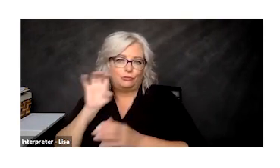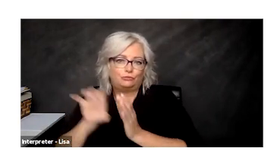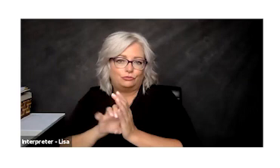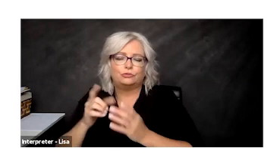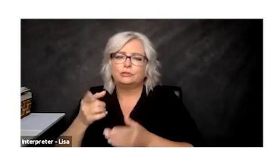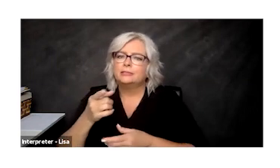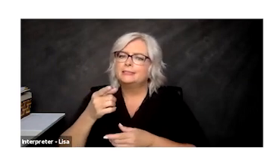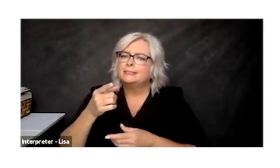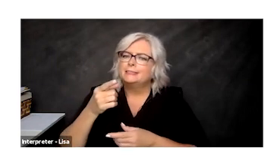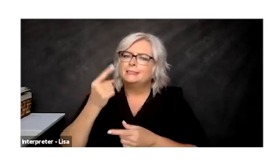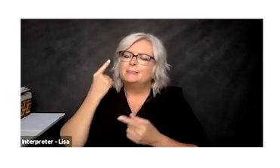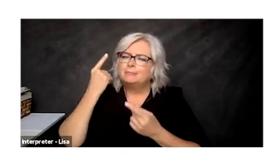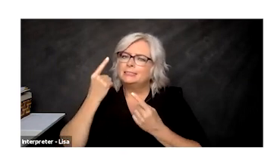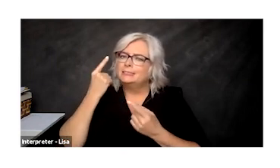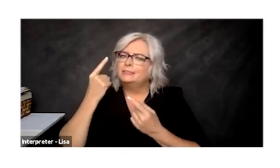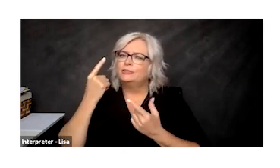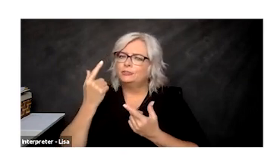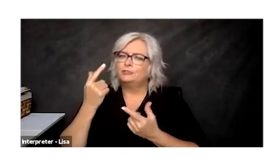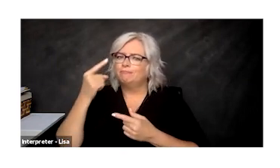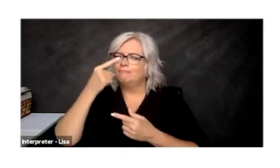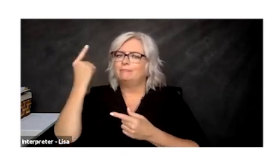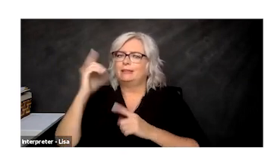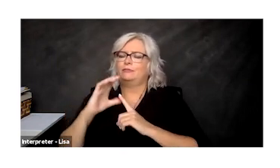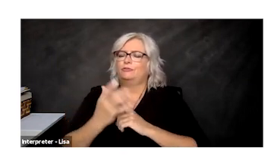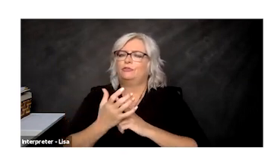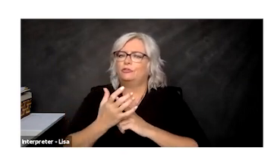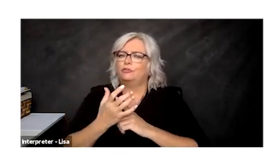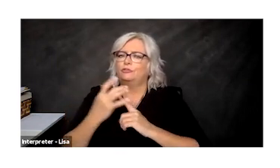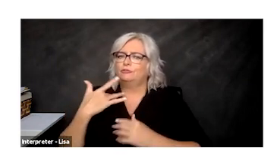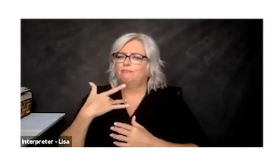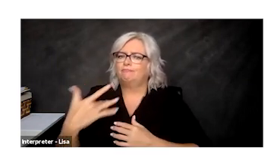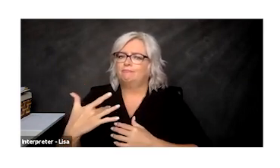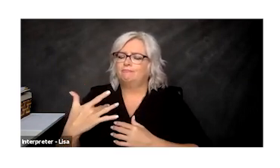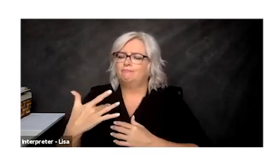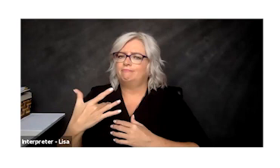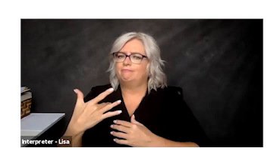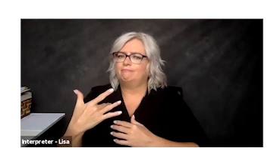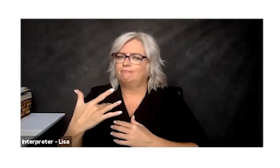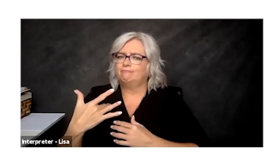to consider that Black culture tends to gain a kind of